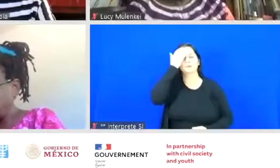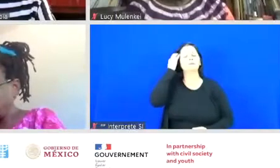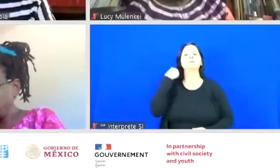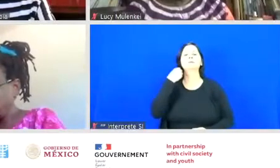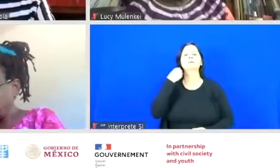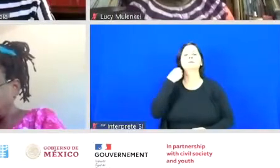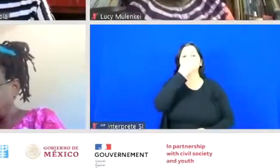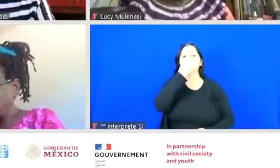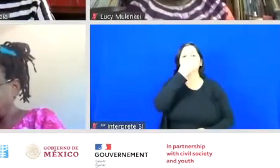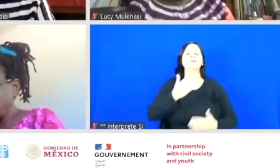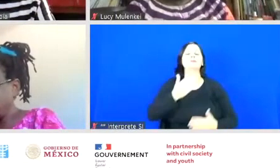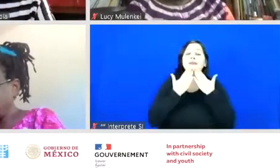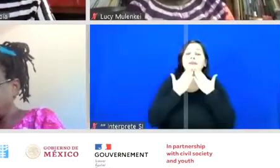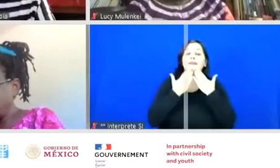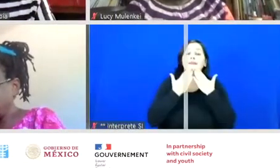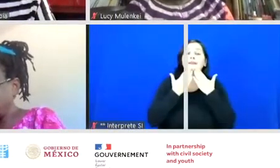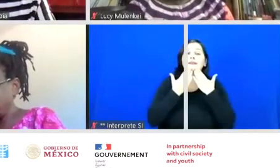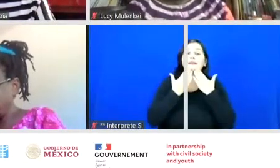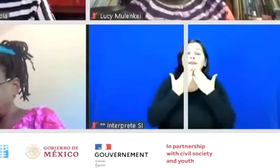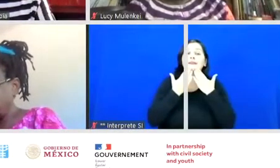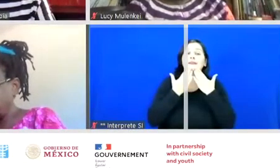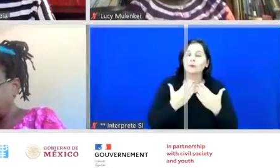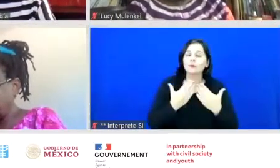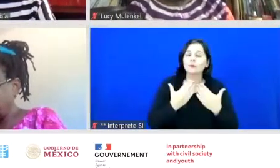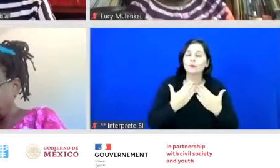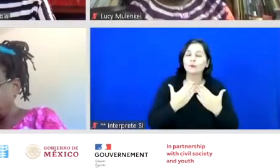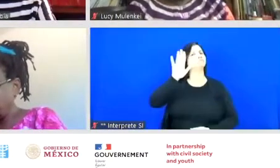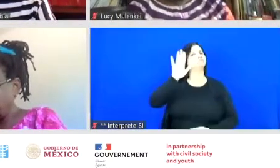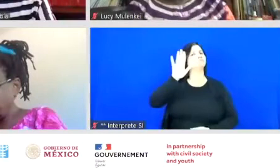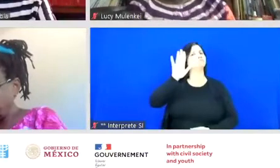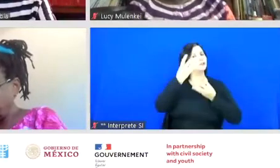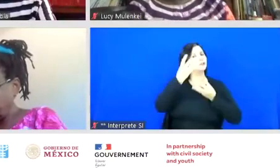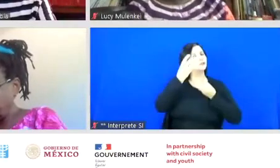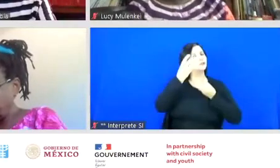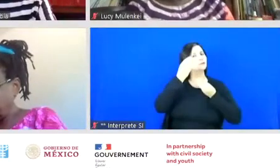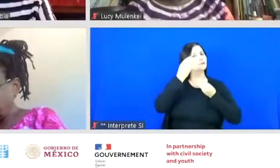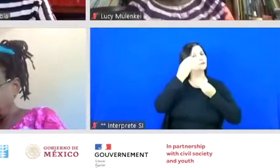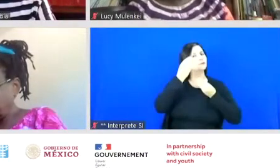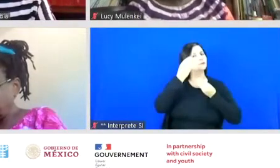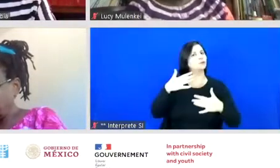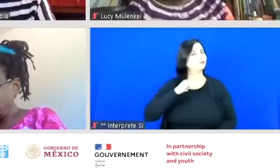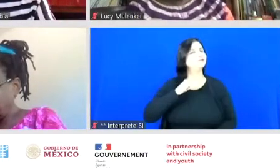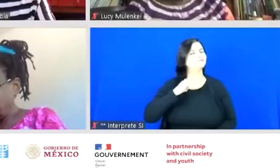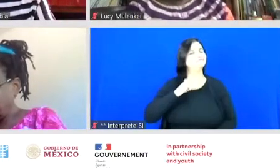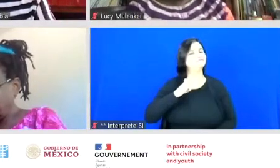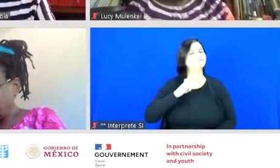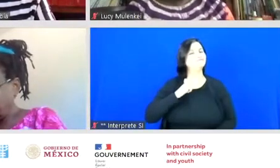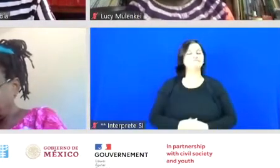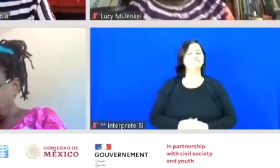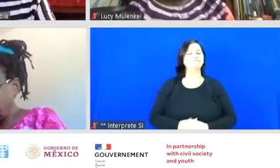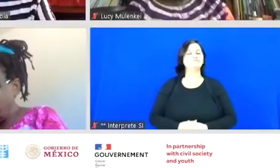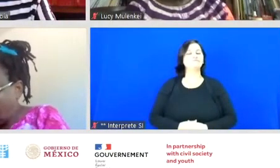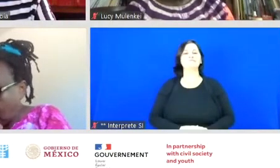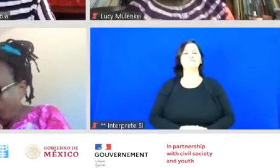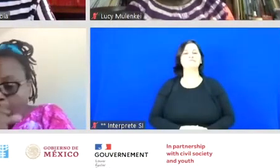We are winding up the discussion and we have now our final